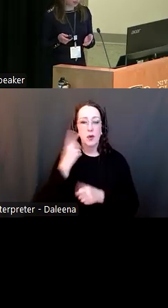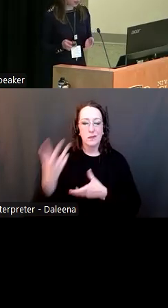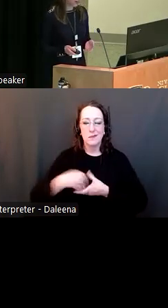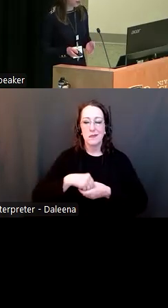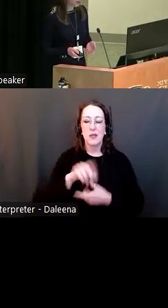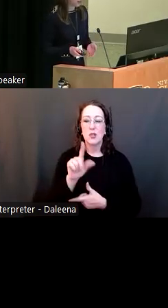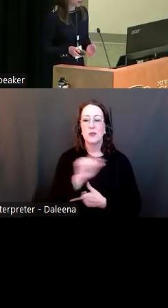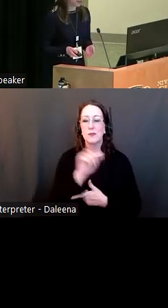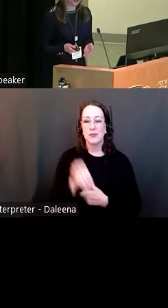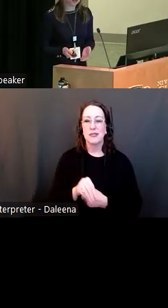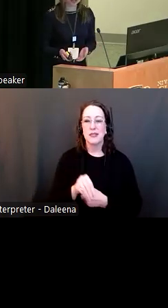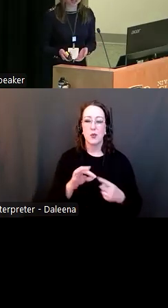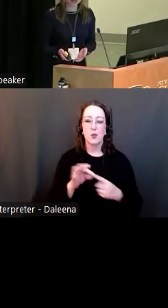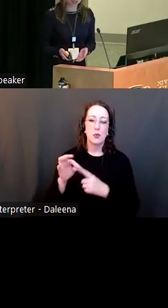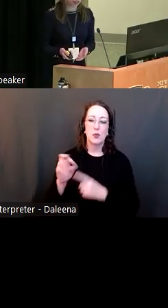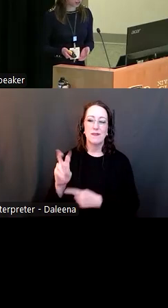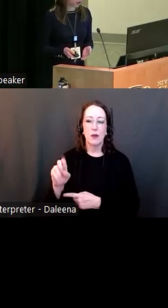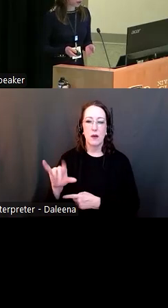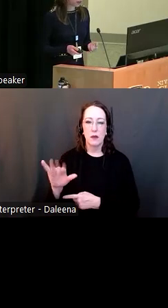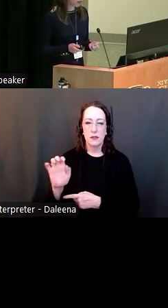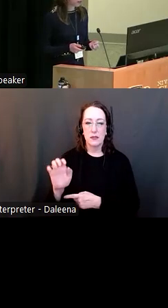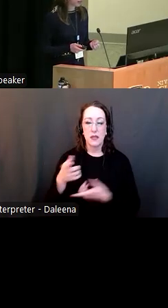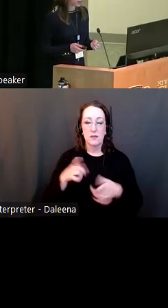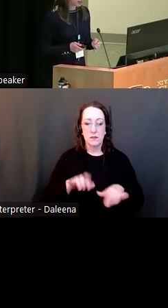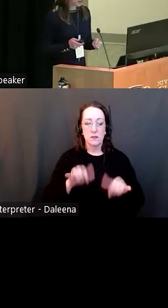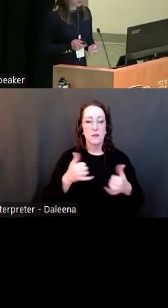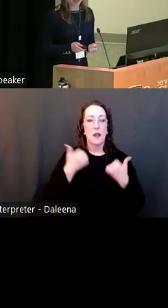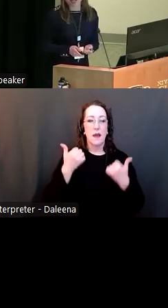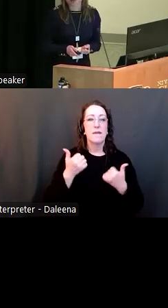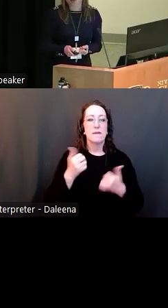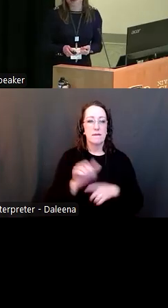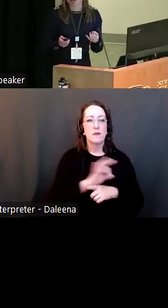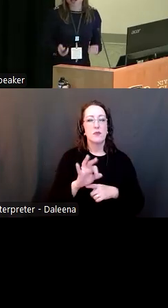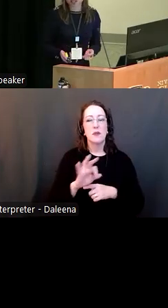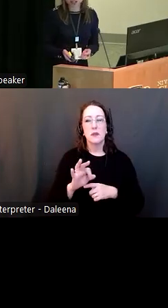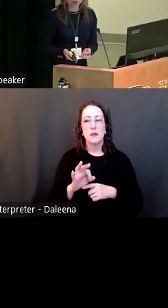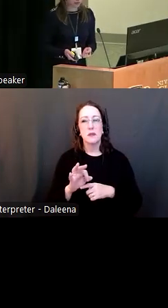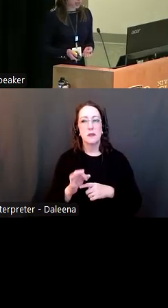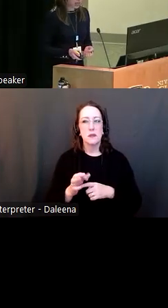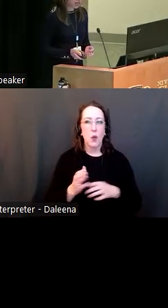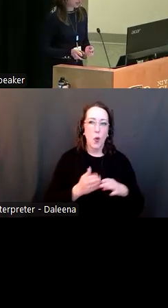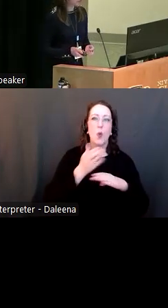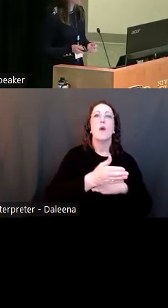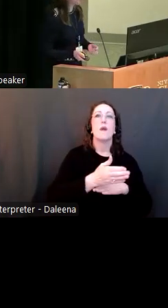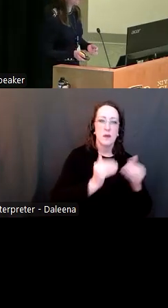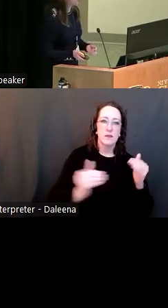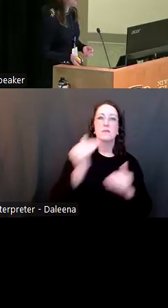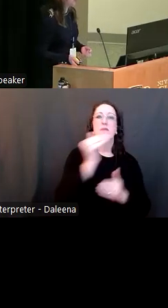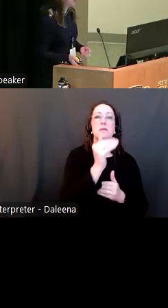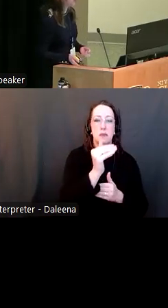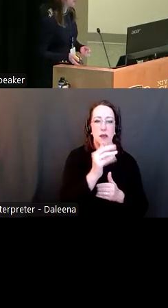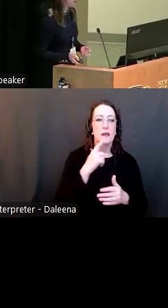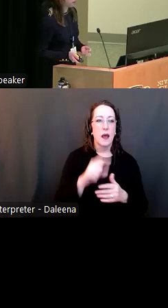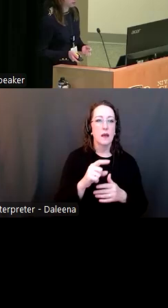20% of unique variance in concurrent life functioning over and above the variance accounted for by cognition and duration of